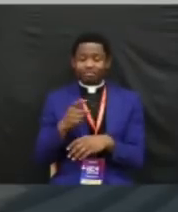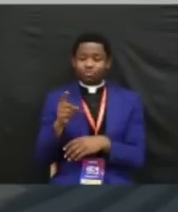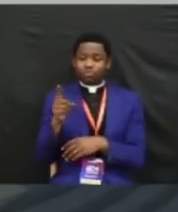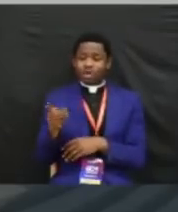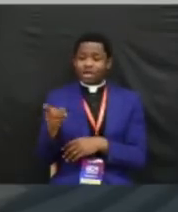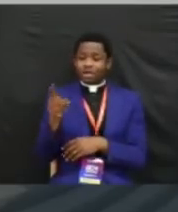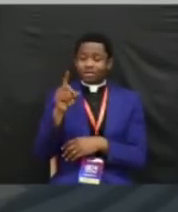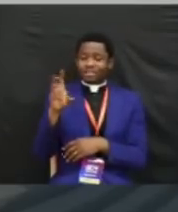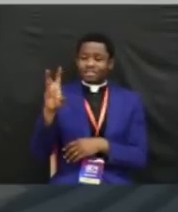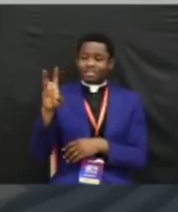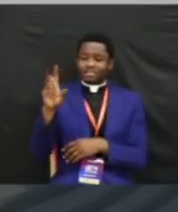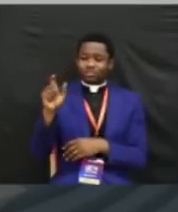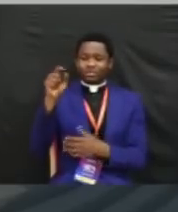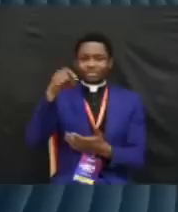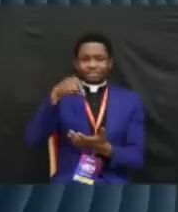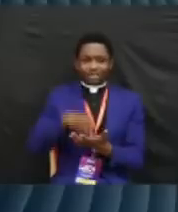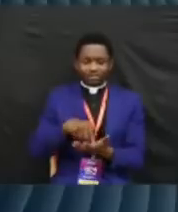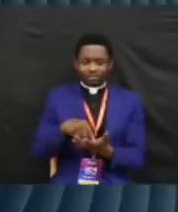61,457